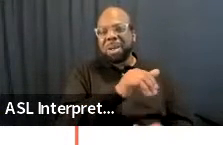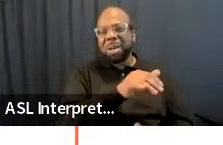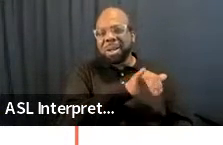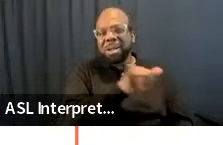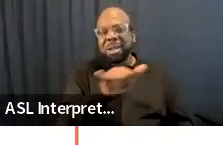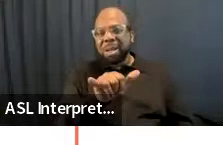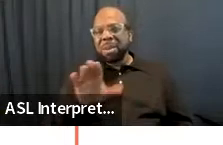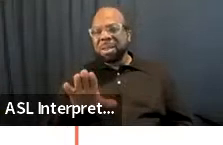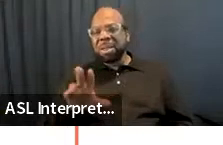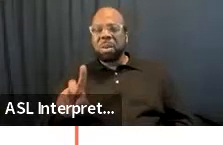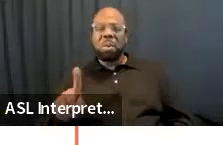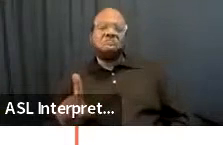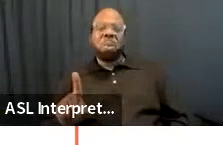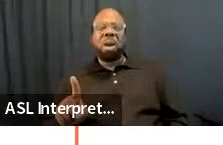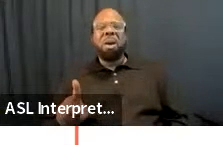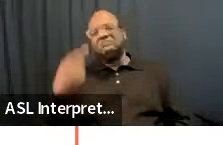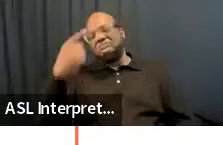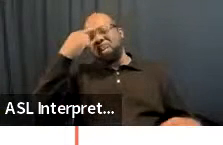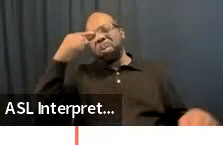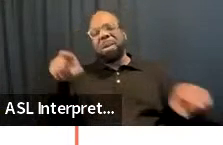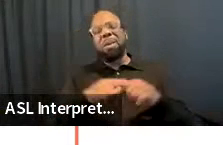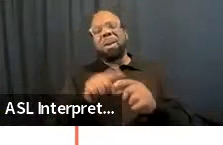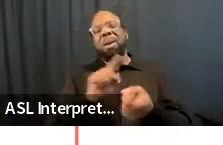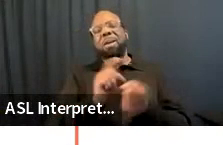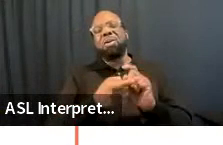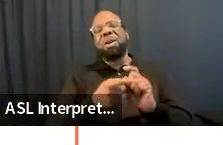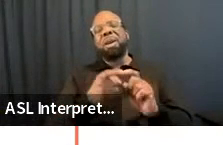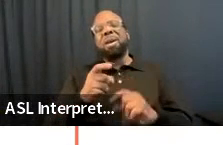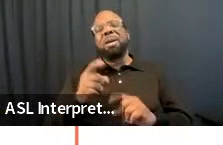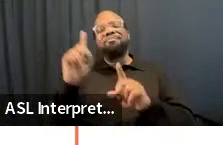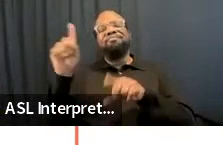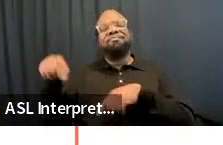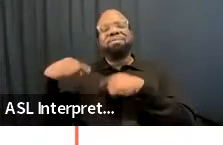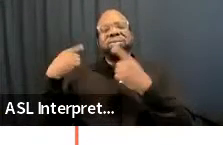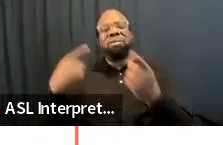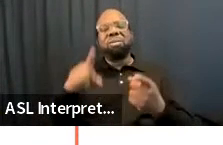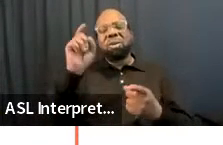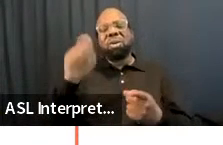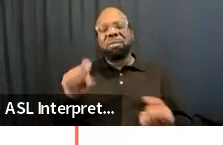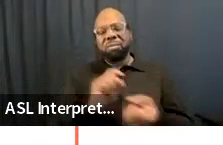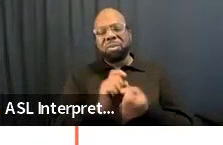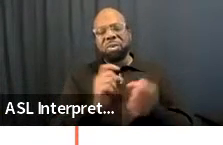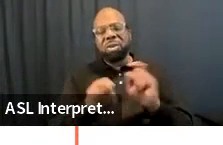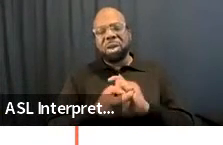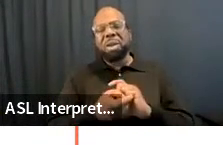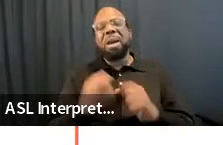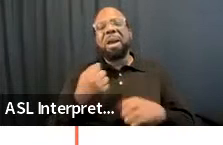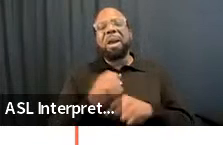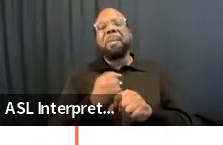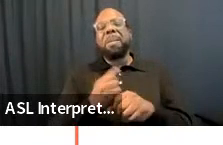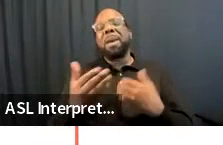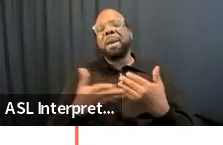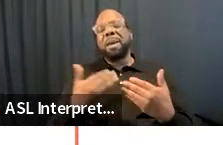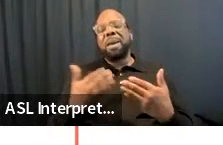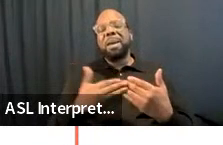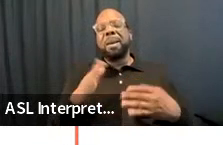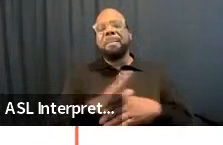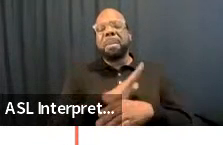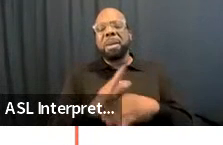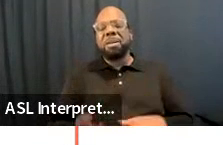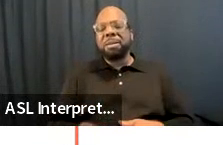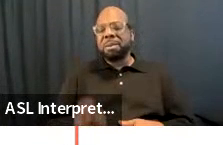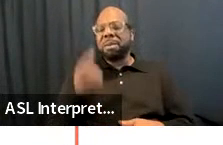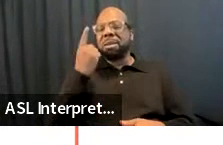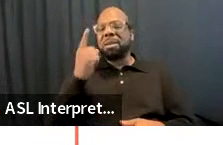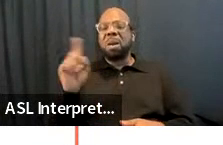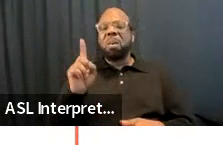We agreed that this is a change that's long overdue and something that would make it easier for businesses to understand